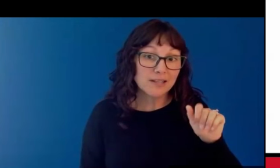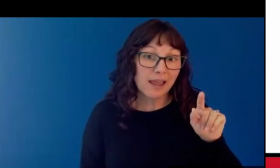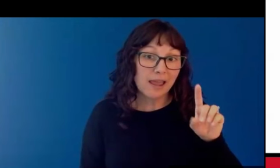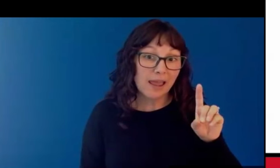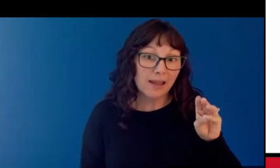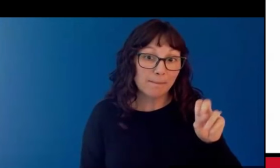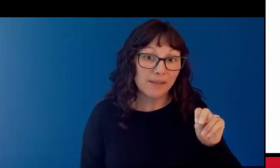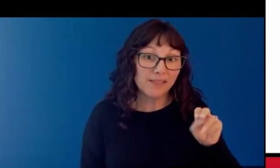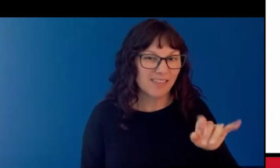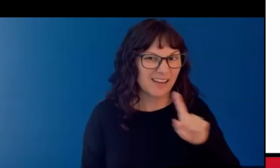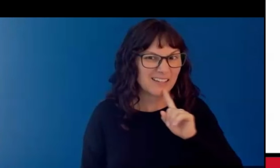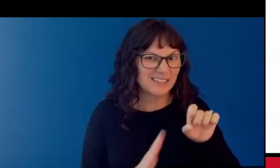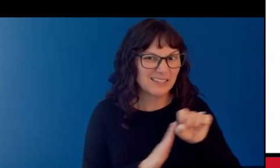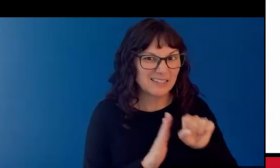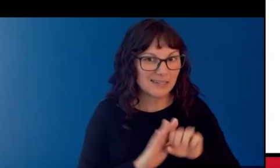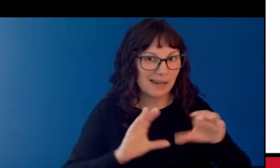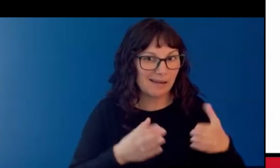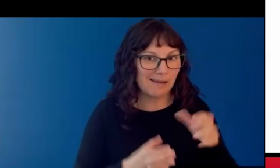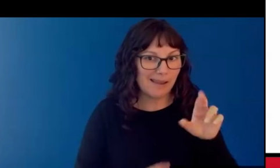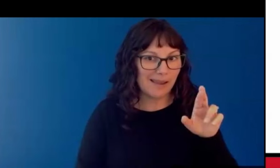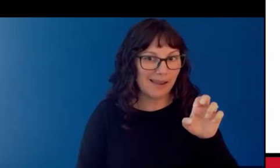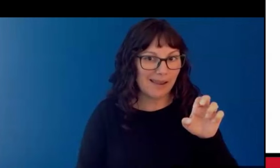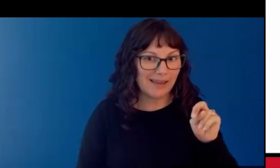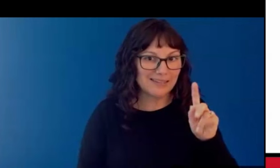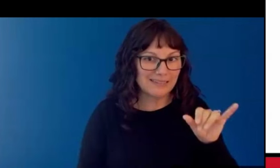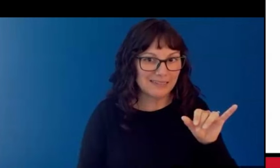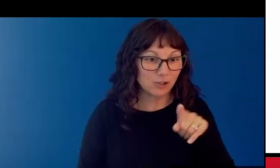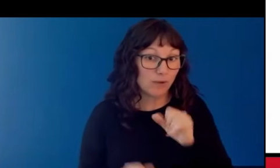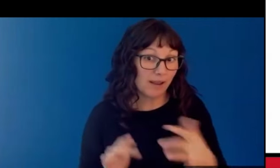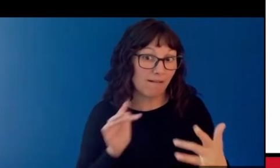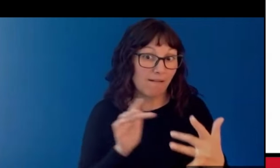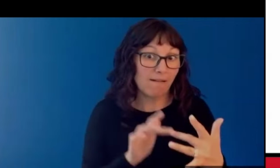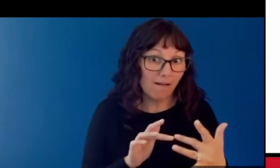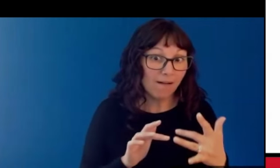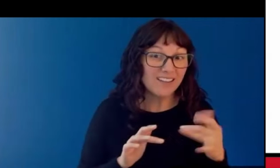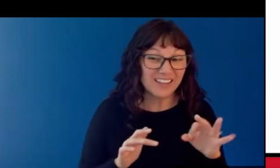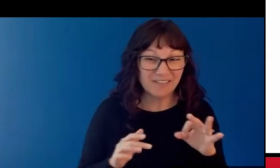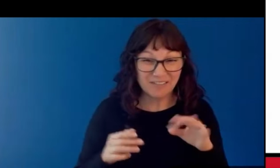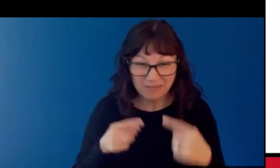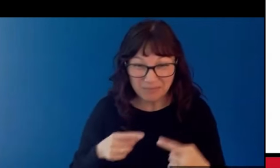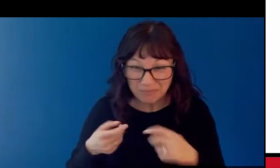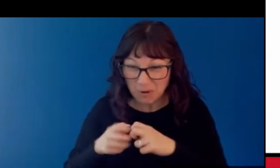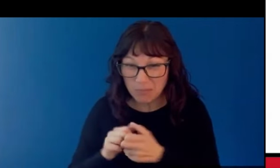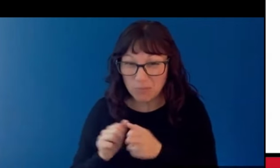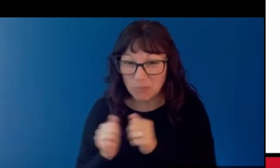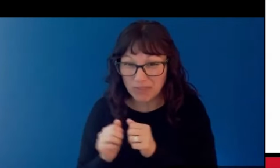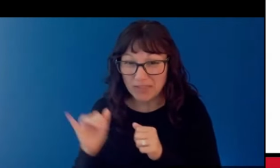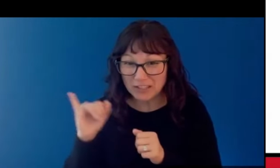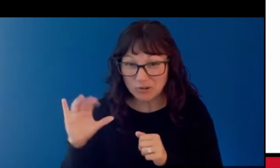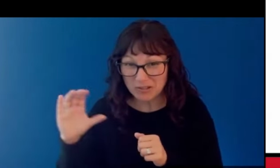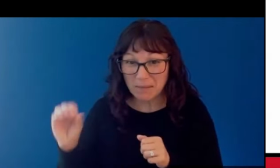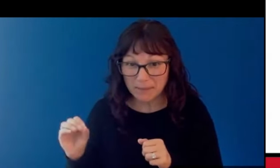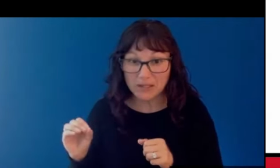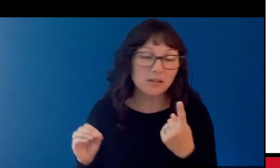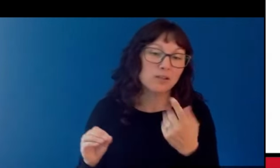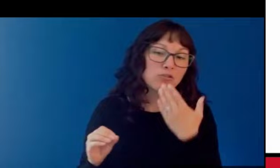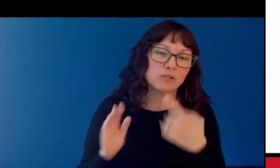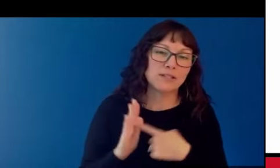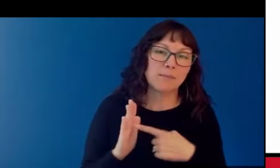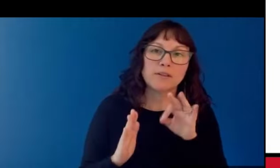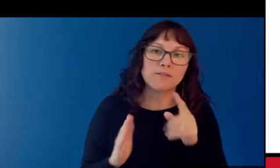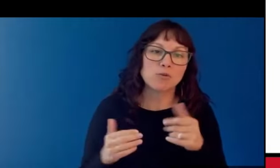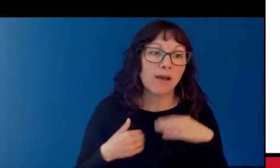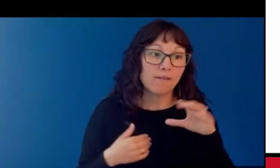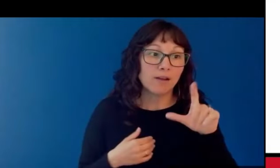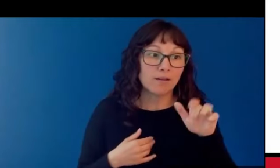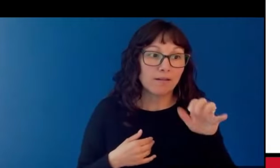entity that you can reach out to if you have a problem with an insurance company. So a good example is, let's say you have a